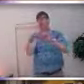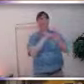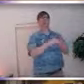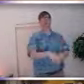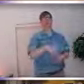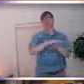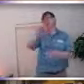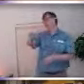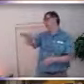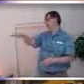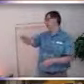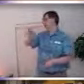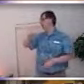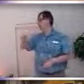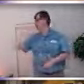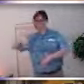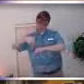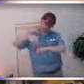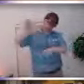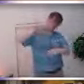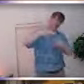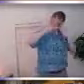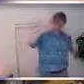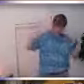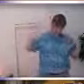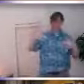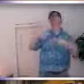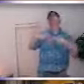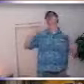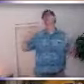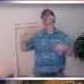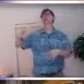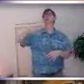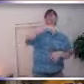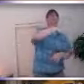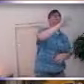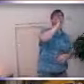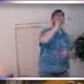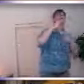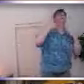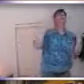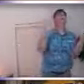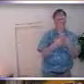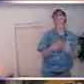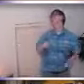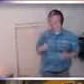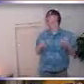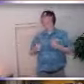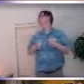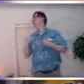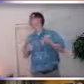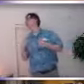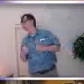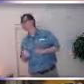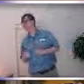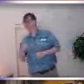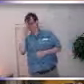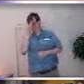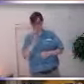the kids. The kids kick the dog. The dog chases the cat. This energy is